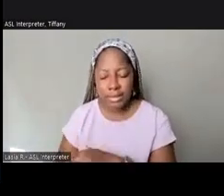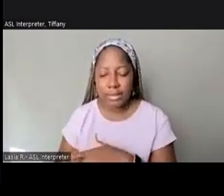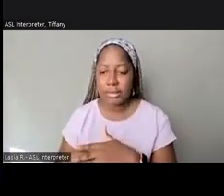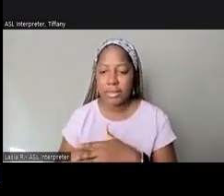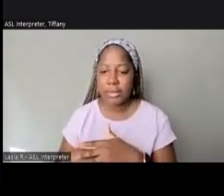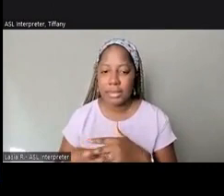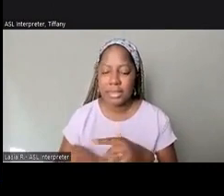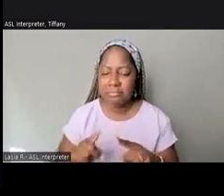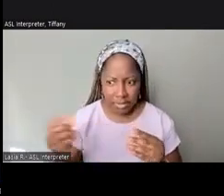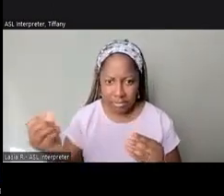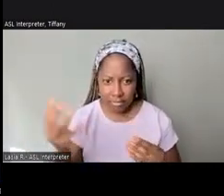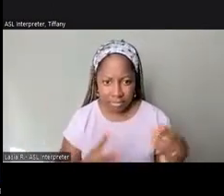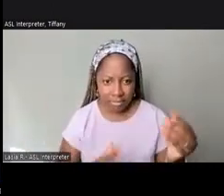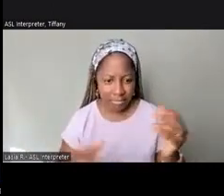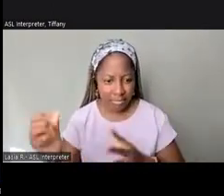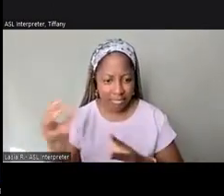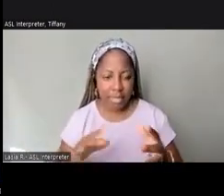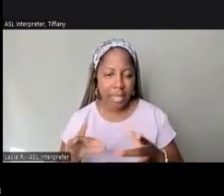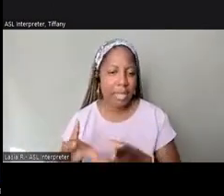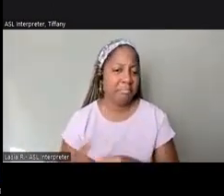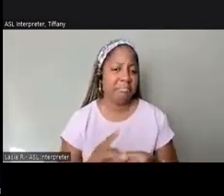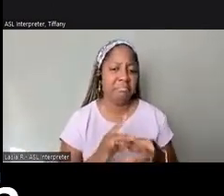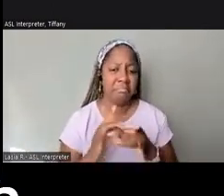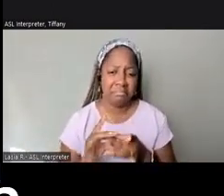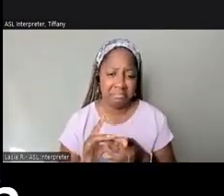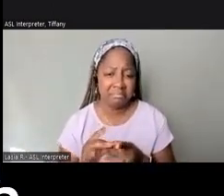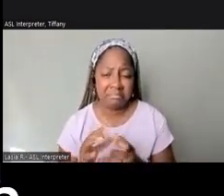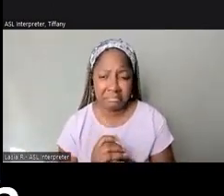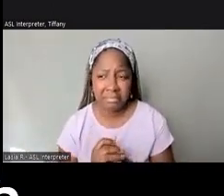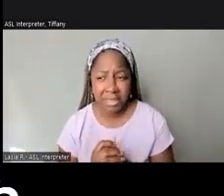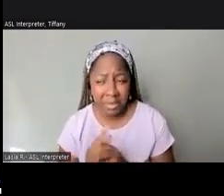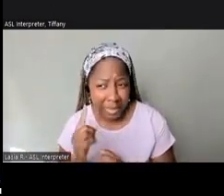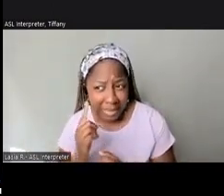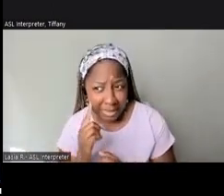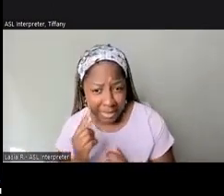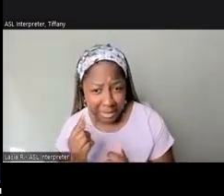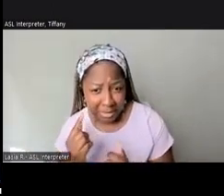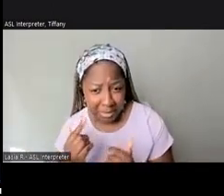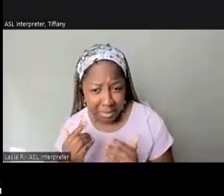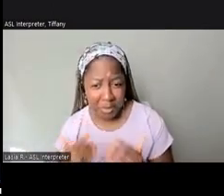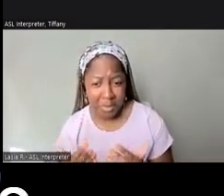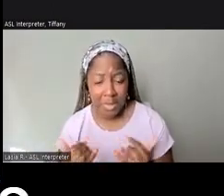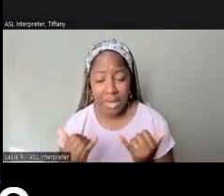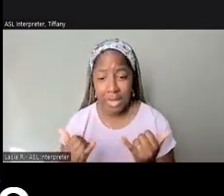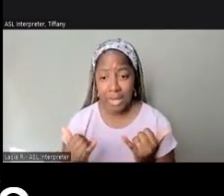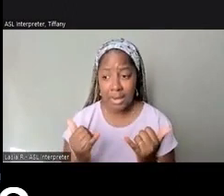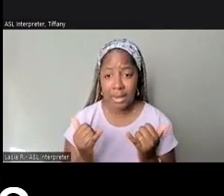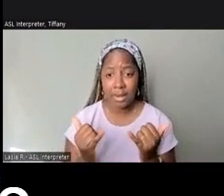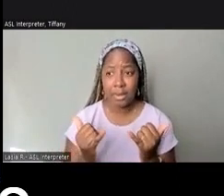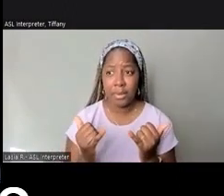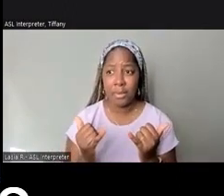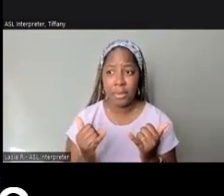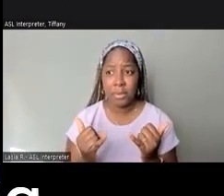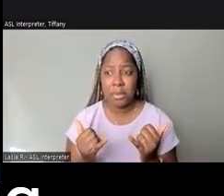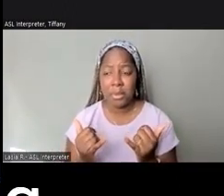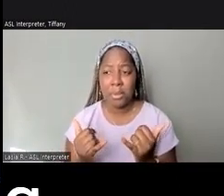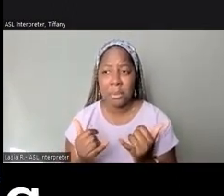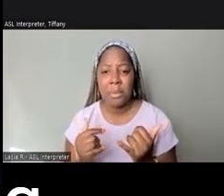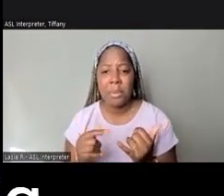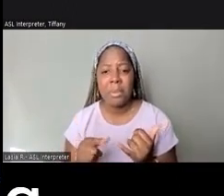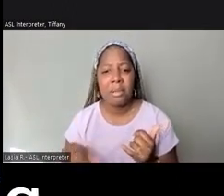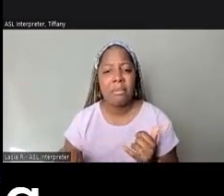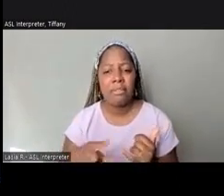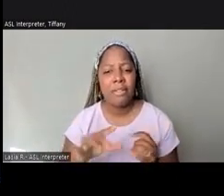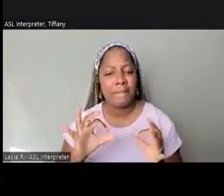held well together. So I think actually it might be good for us to transition to putting things into sort of asking for our reflections in the chat